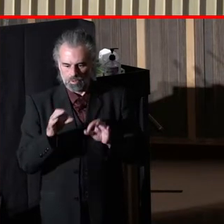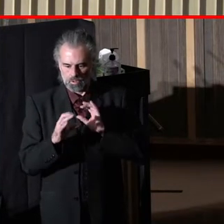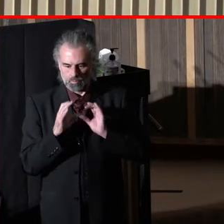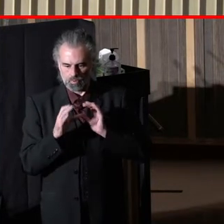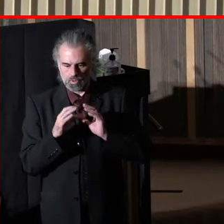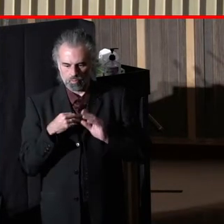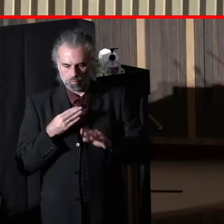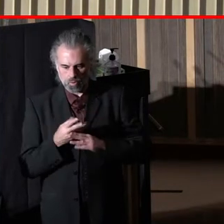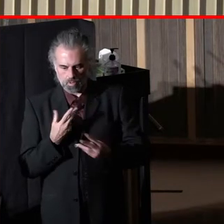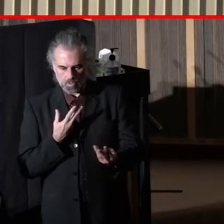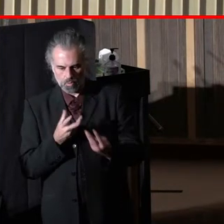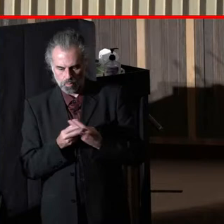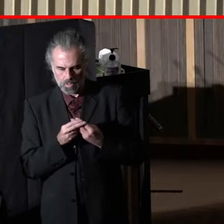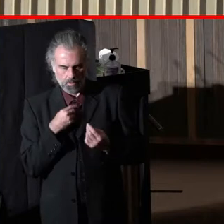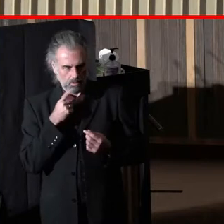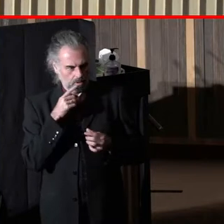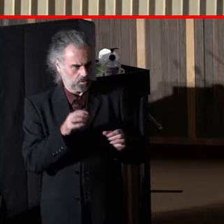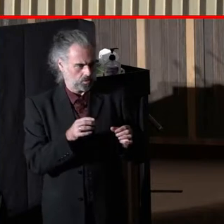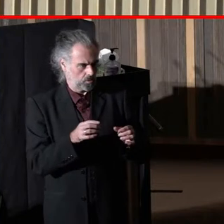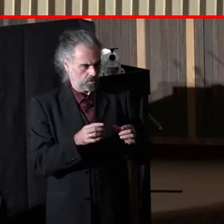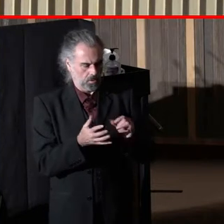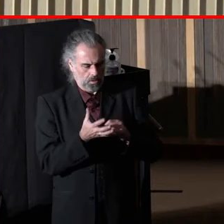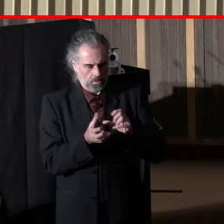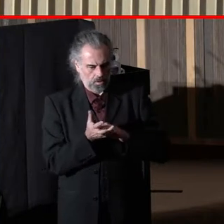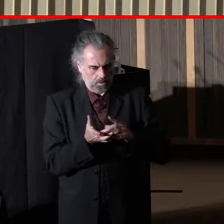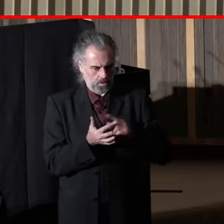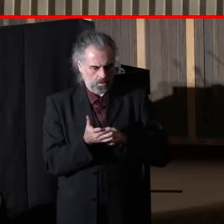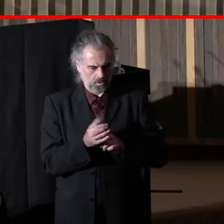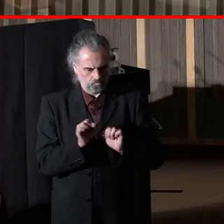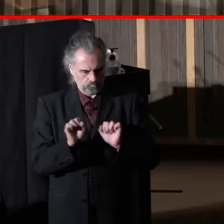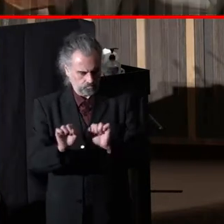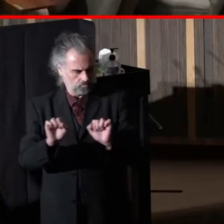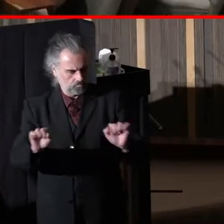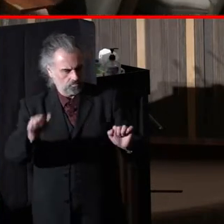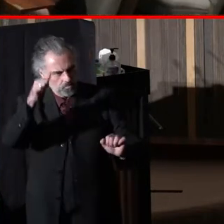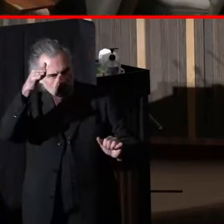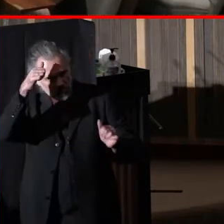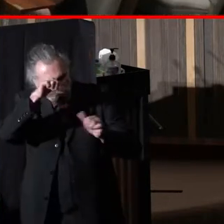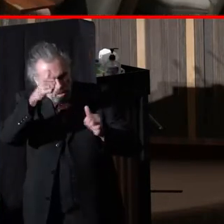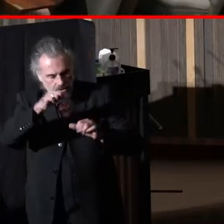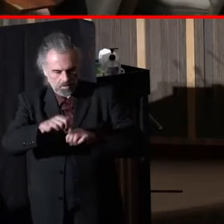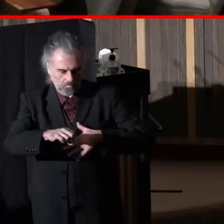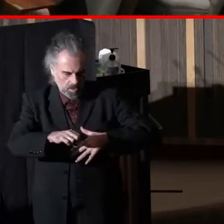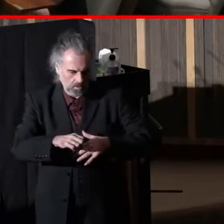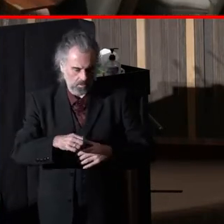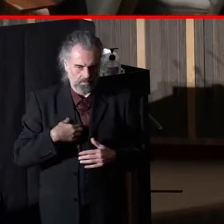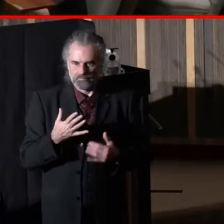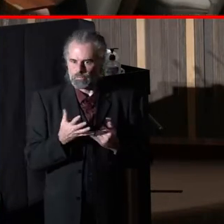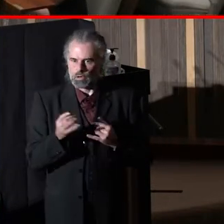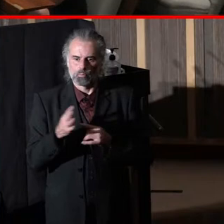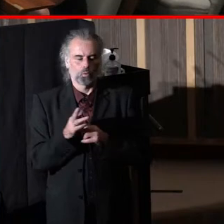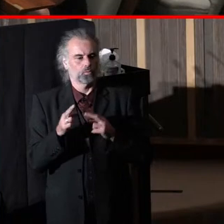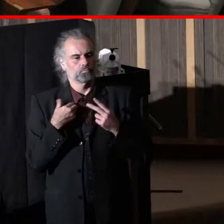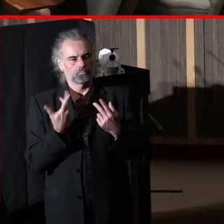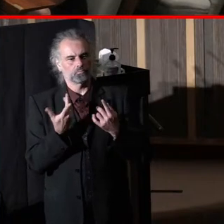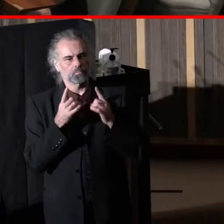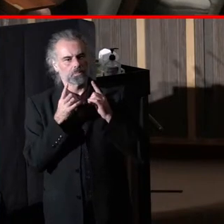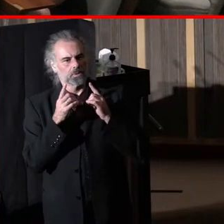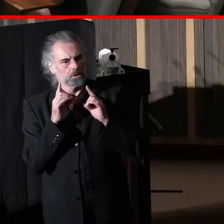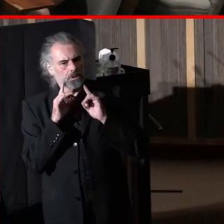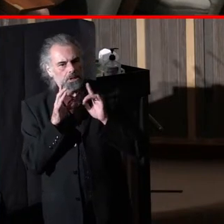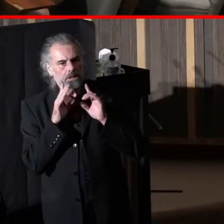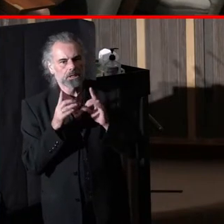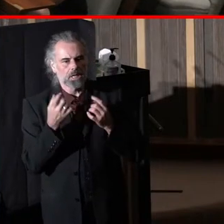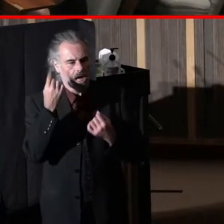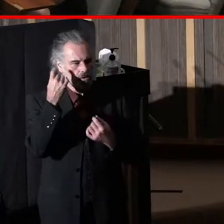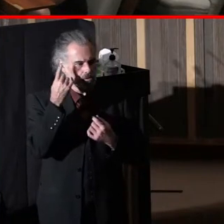scientists and the science that they, the knowledge that they have, it's so essential to be understood and to be listened